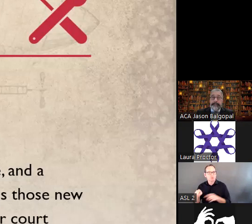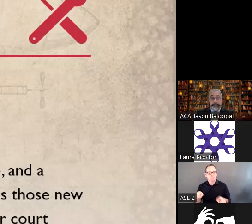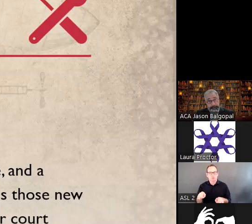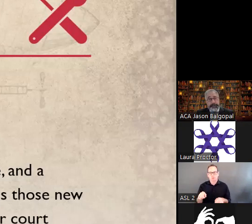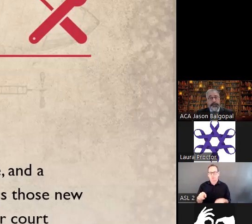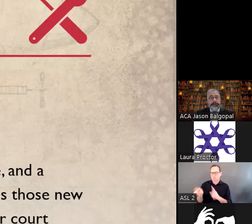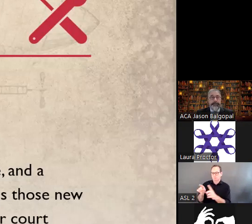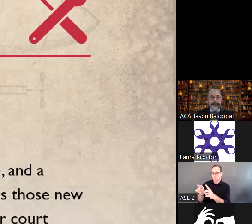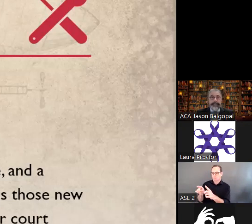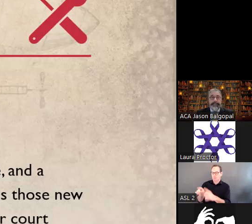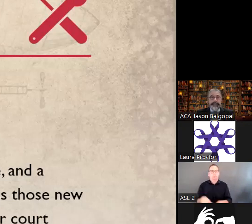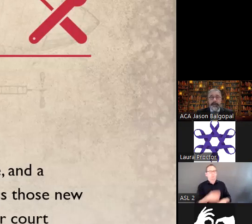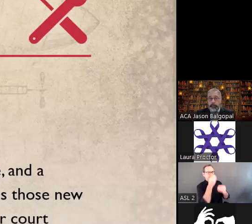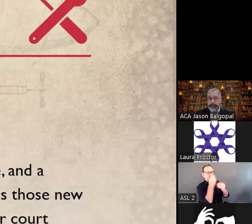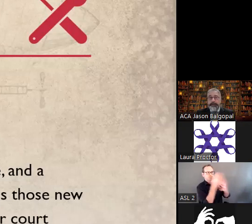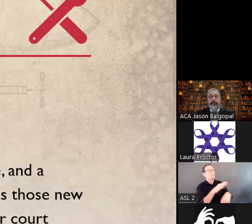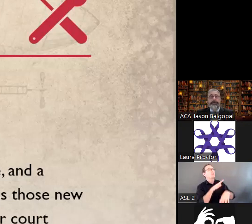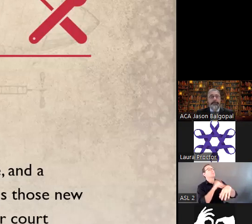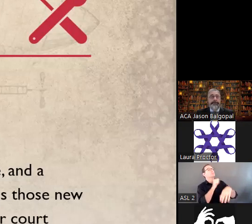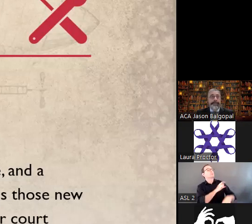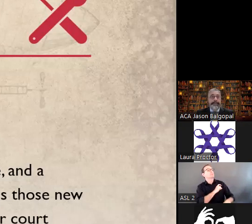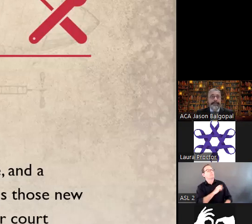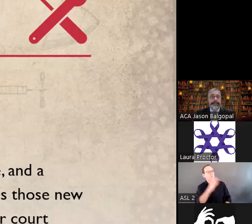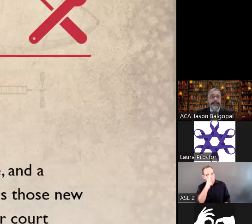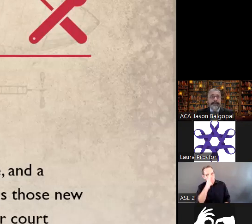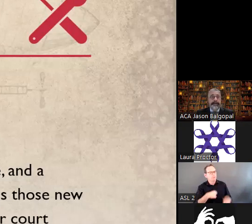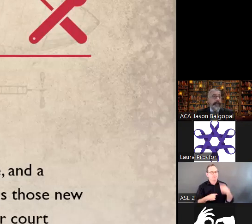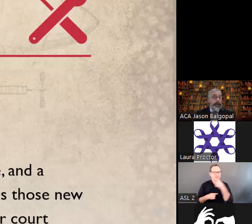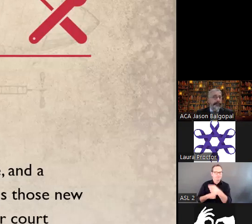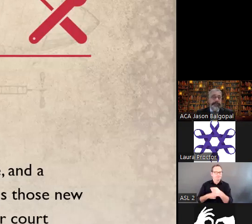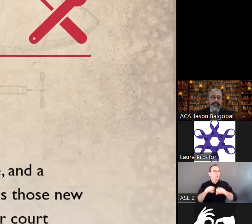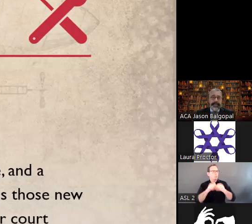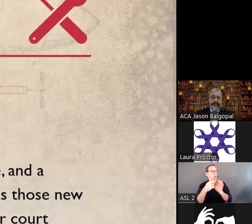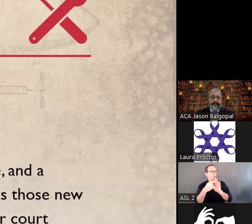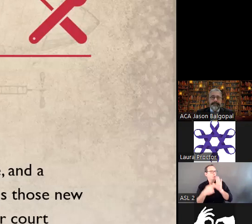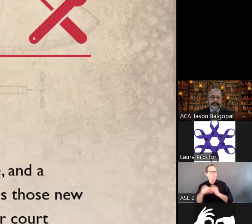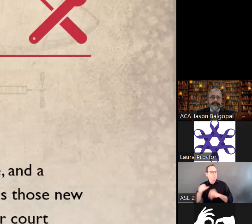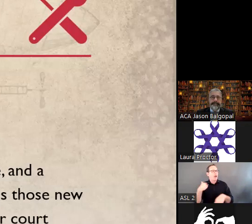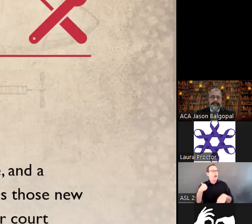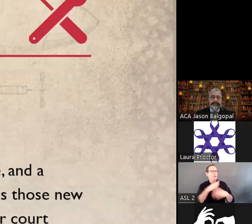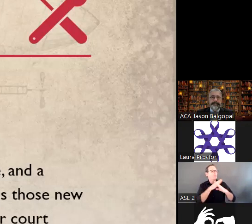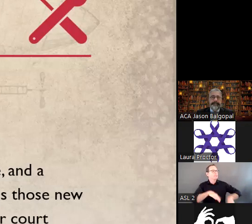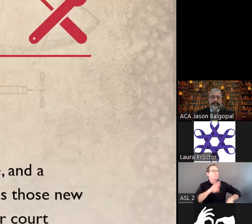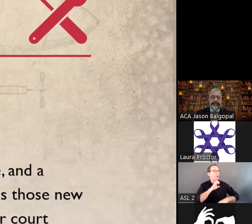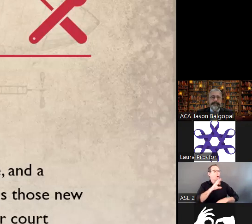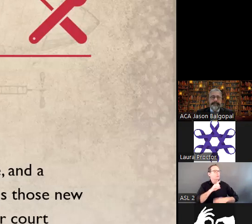to them that there is a court order in place, what the court order is, and what breach is happening.